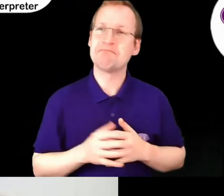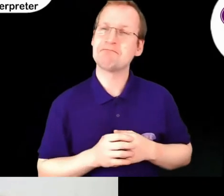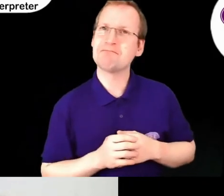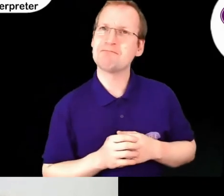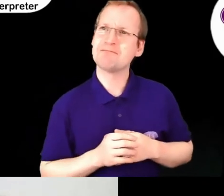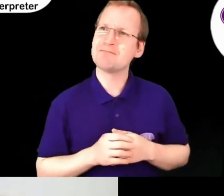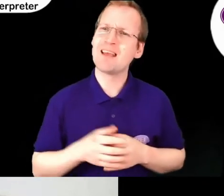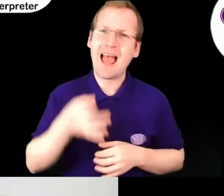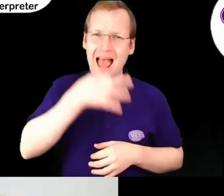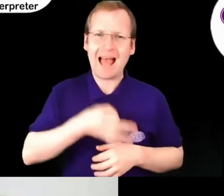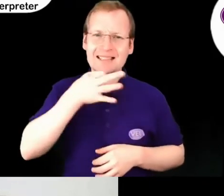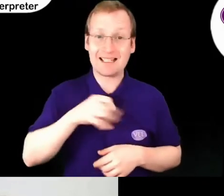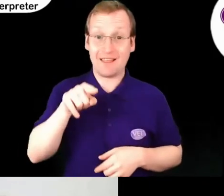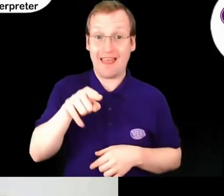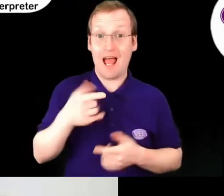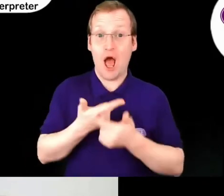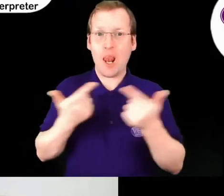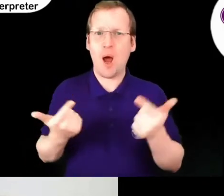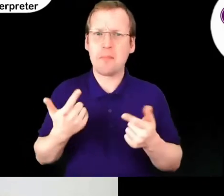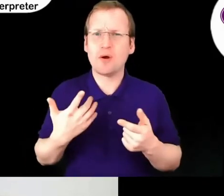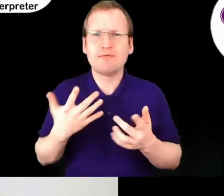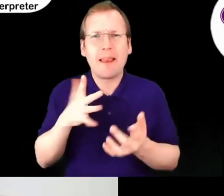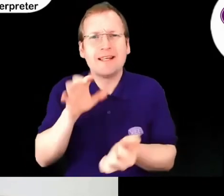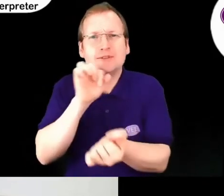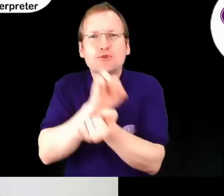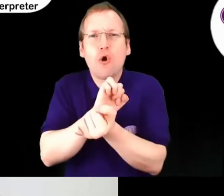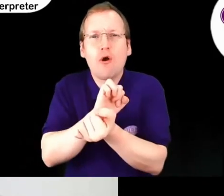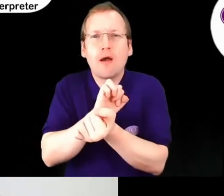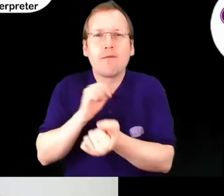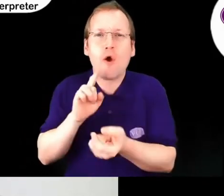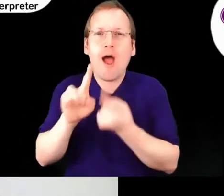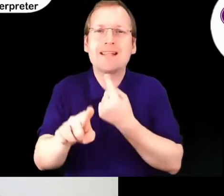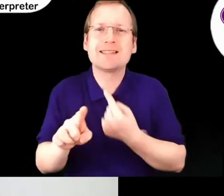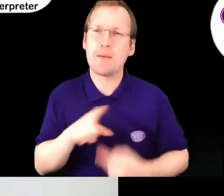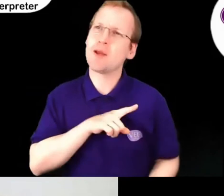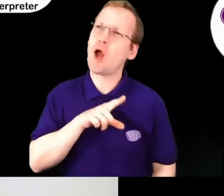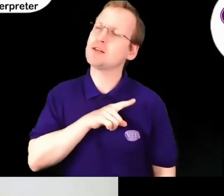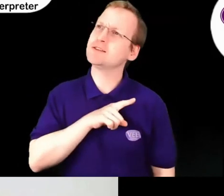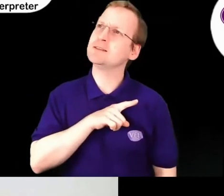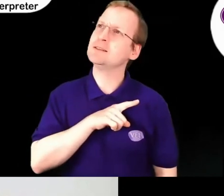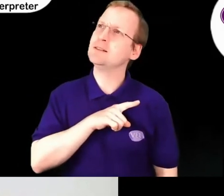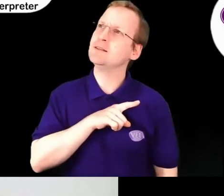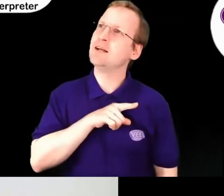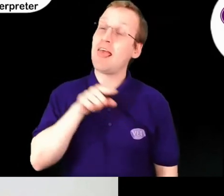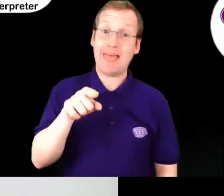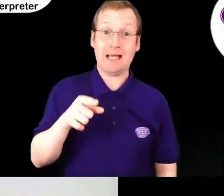I get asked that quite a lot, but I'm always kind of stuck for an answer because it's really kind of necessity.